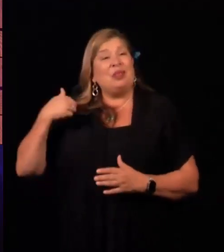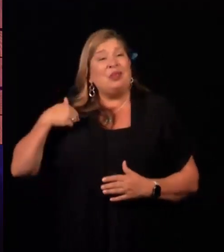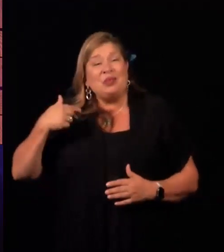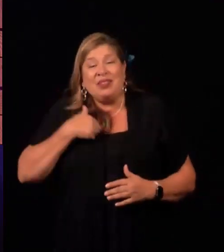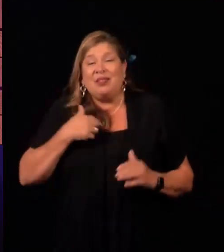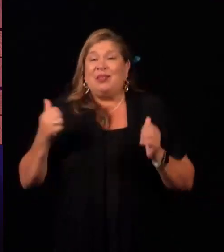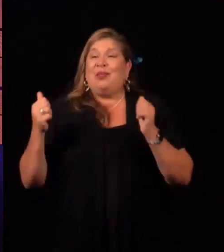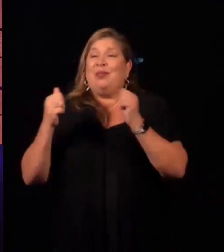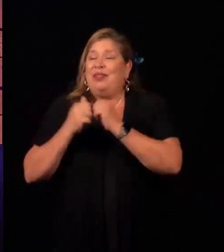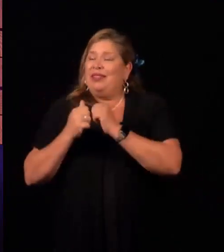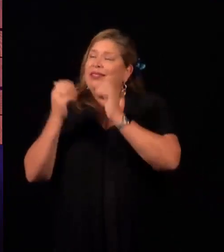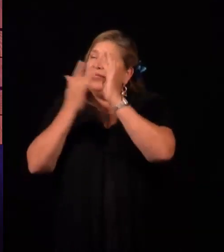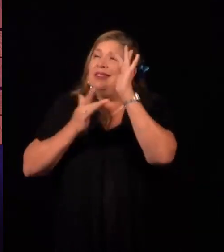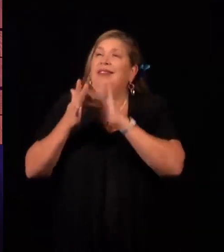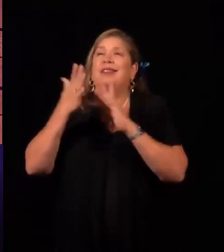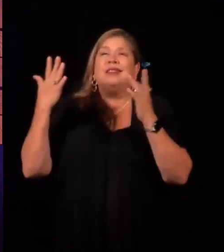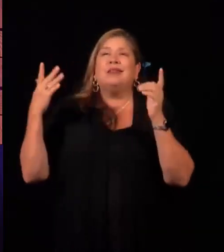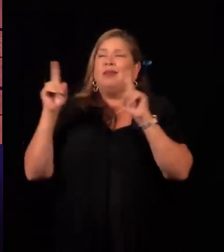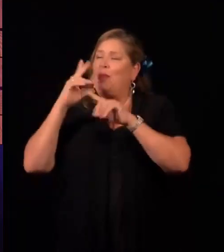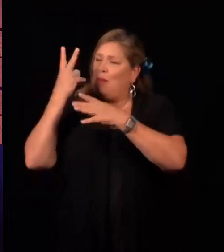Him.